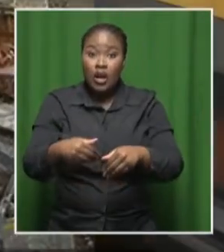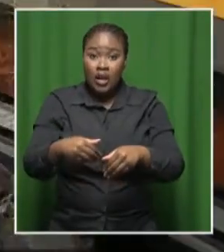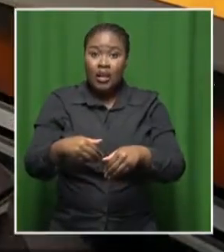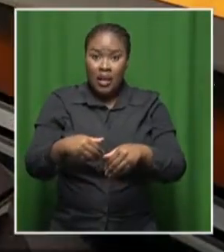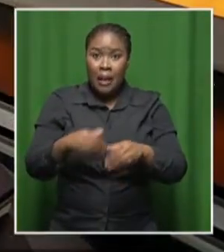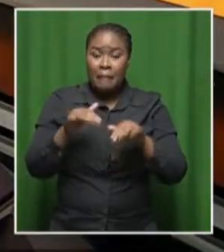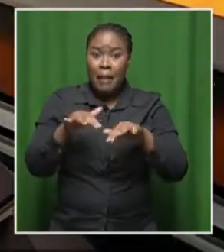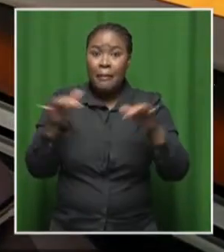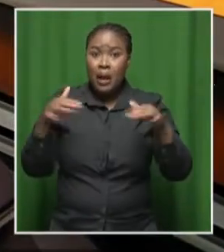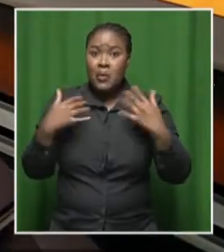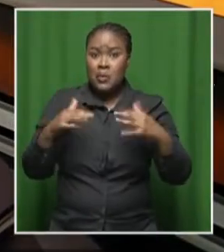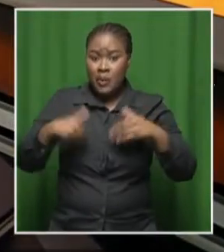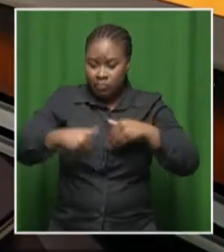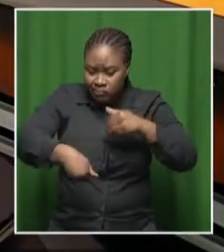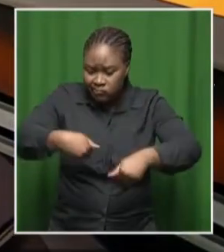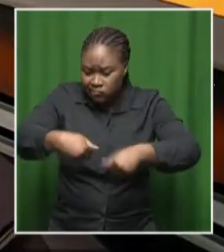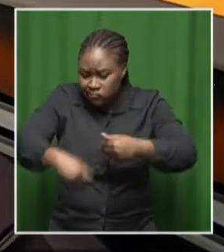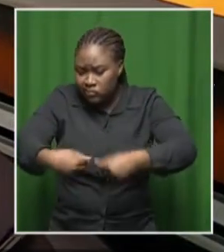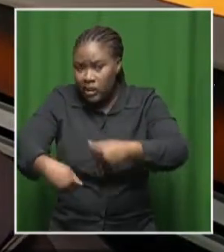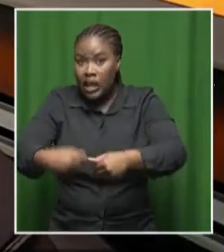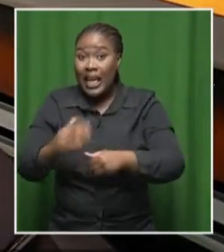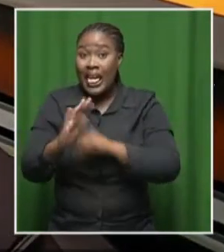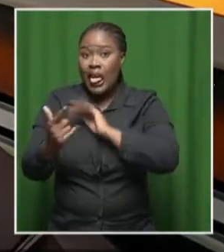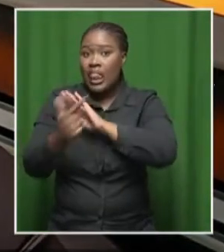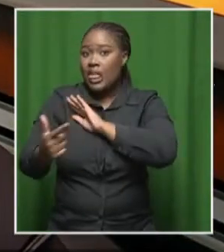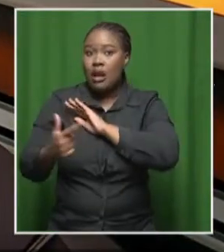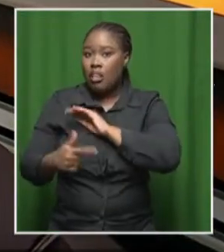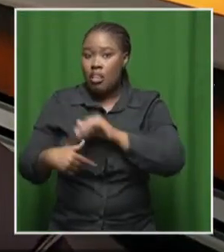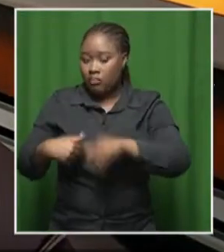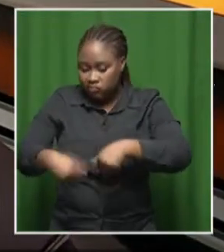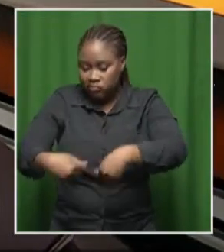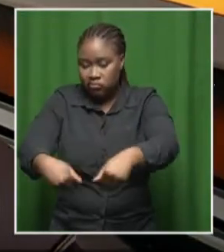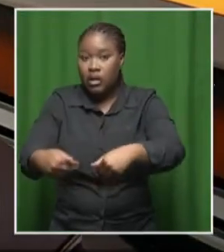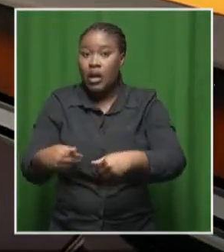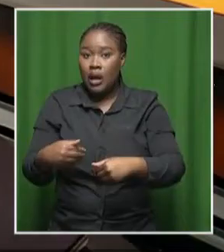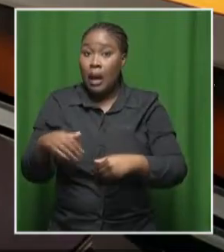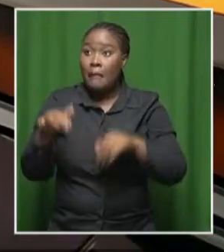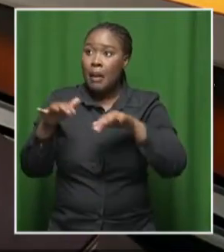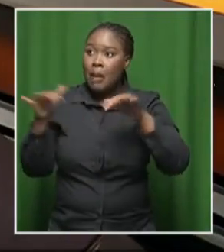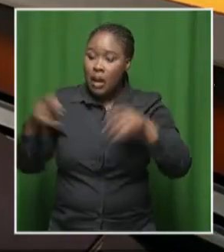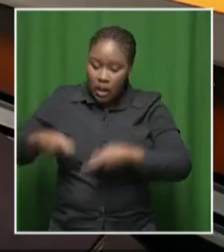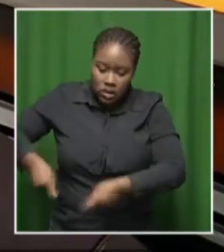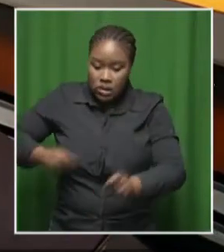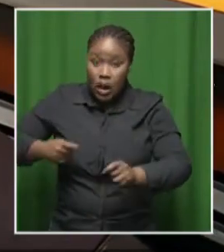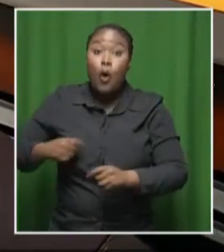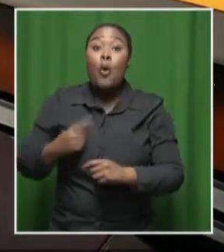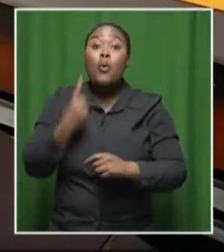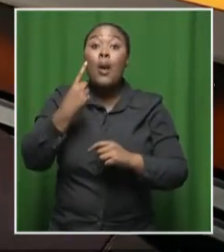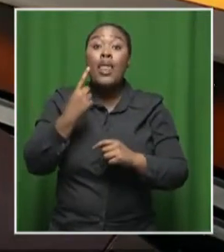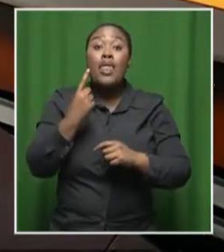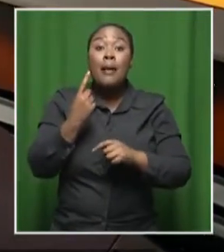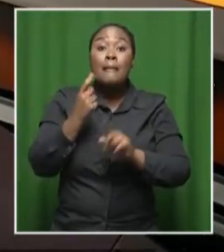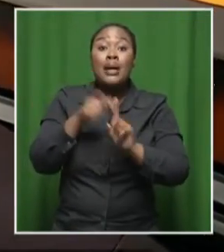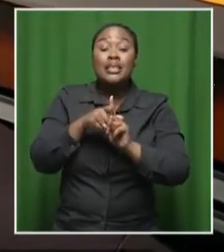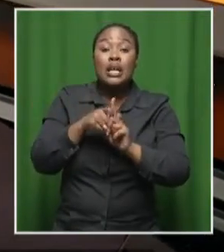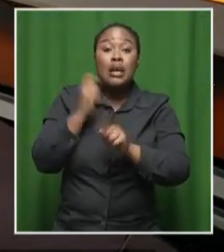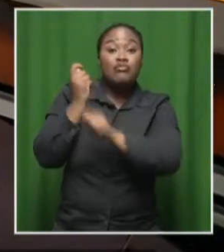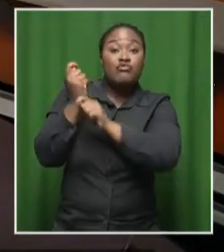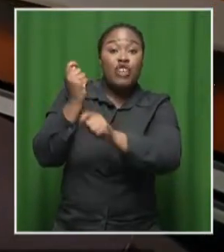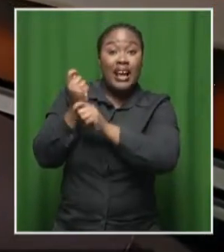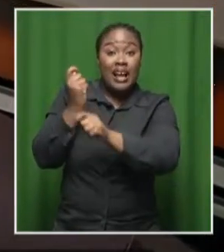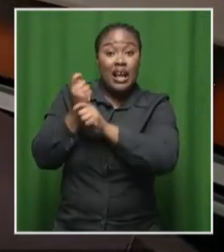working informally working those mines. We meet somebody digging for gold under her shack near